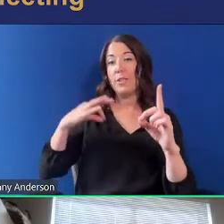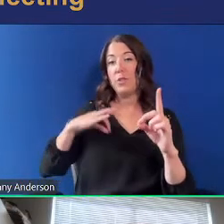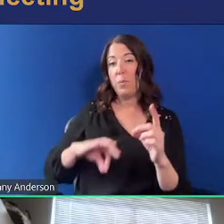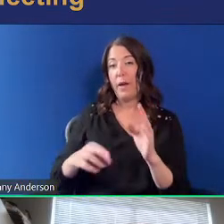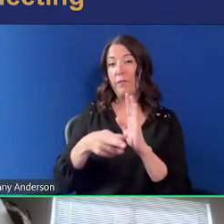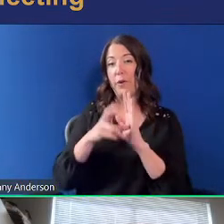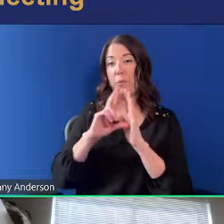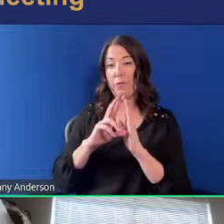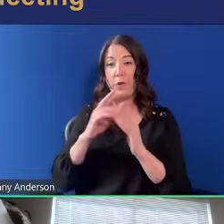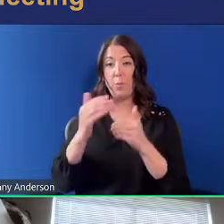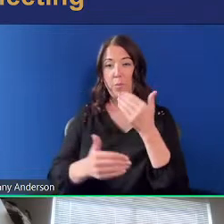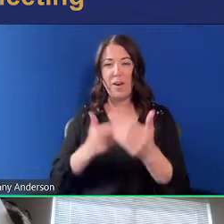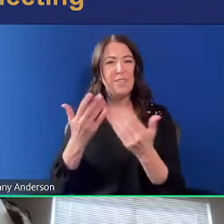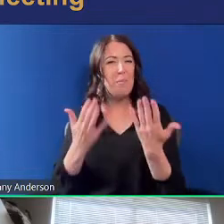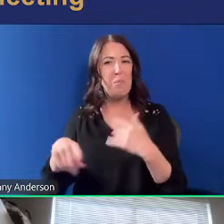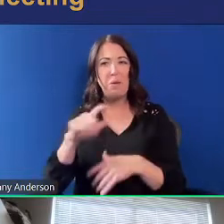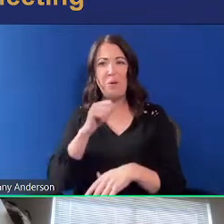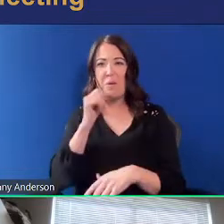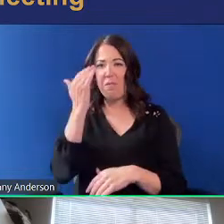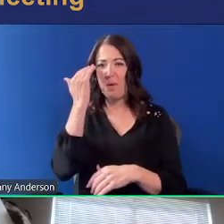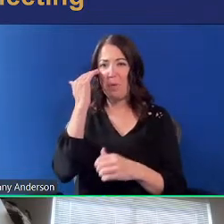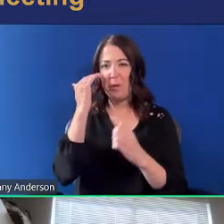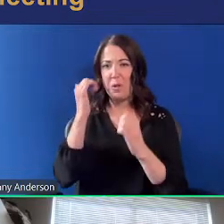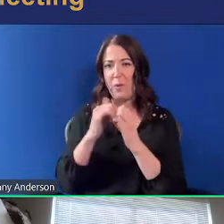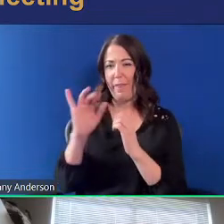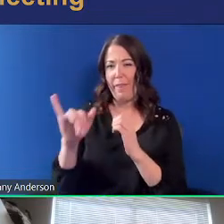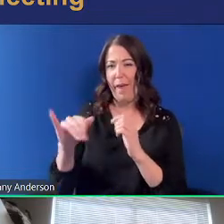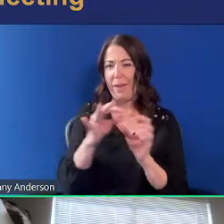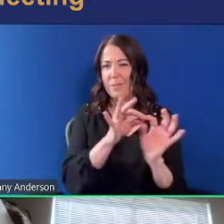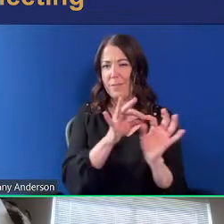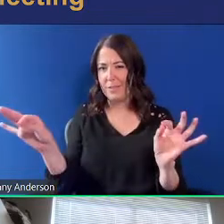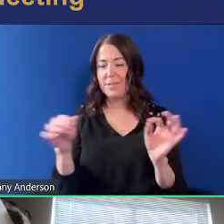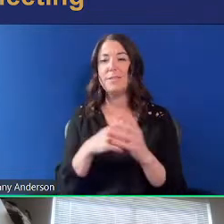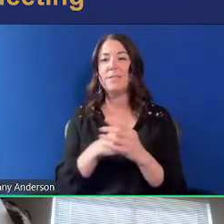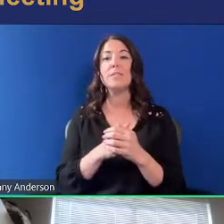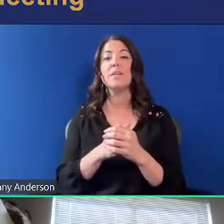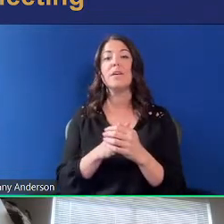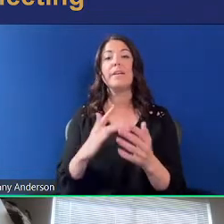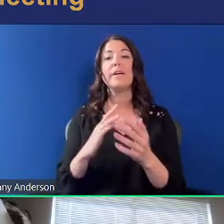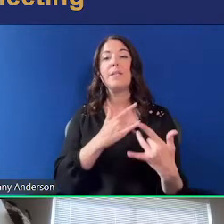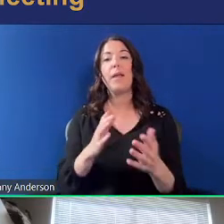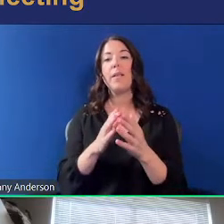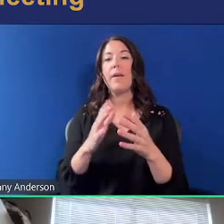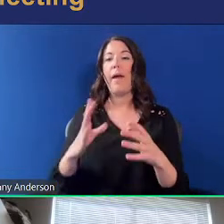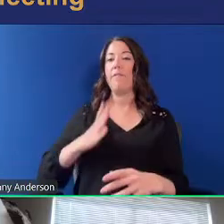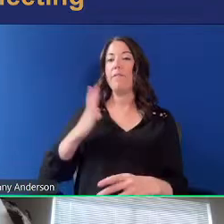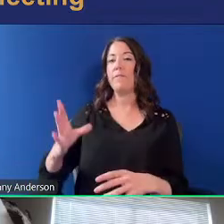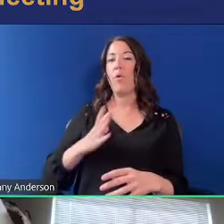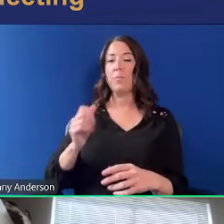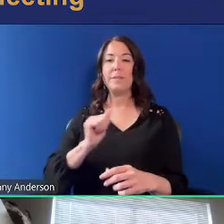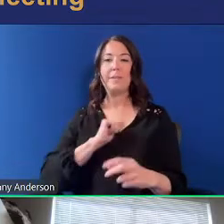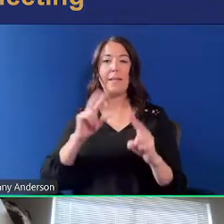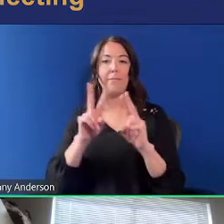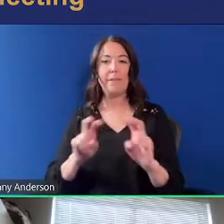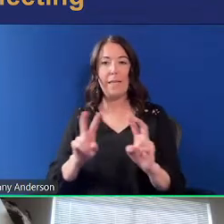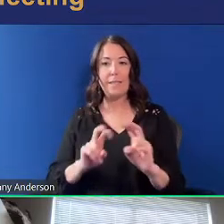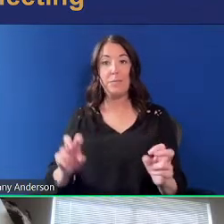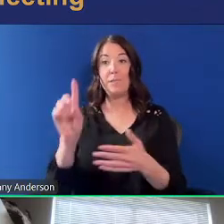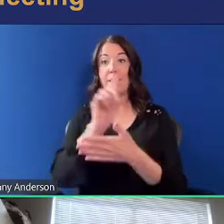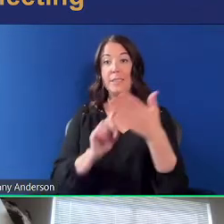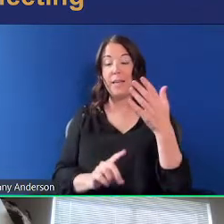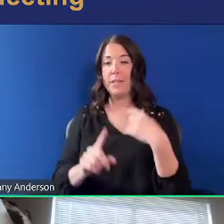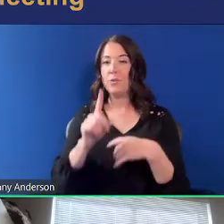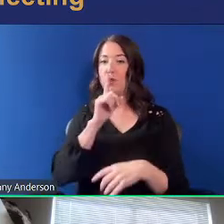phrase that many people are unfamiliar with. It's generally considered a formal self-assessment designed to ensure that individual